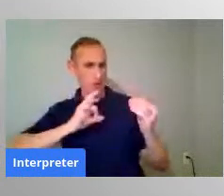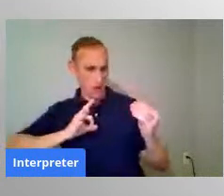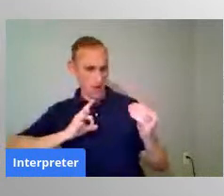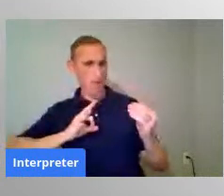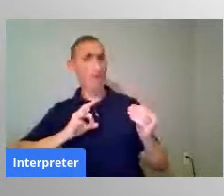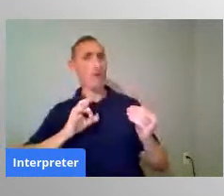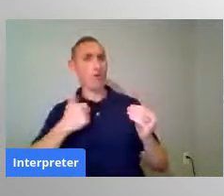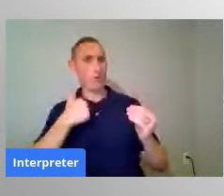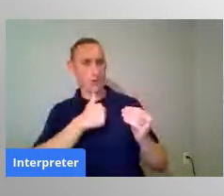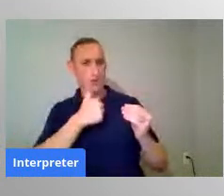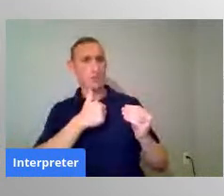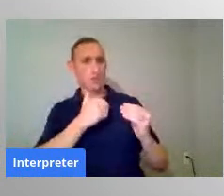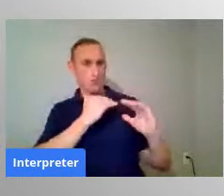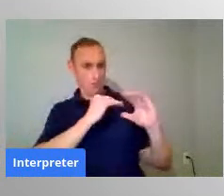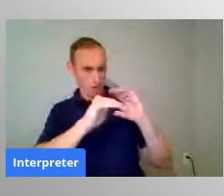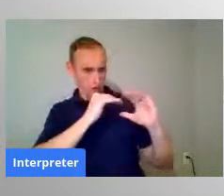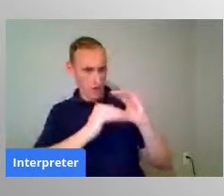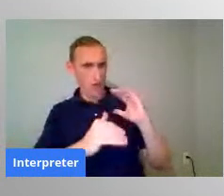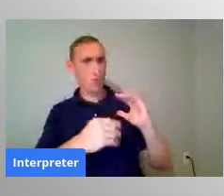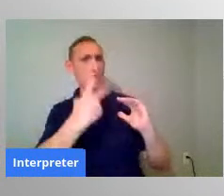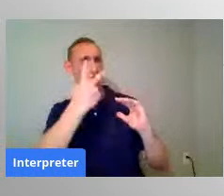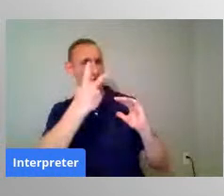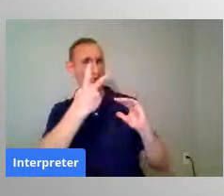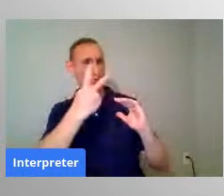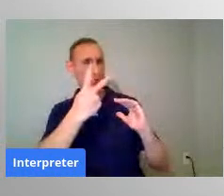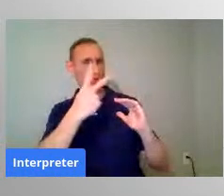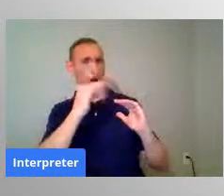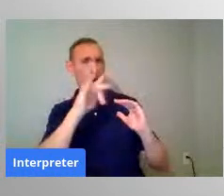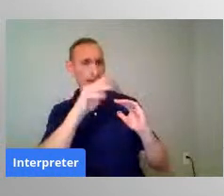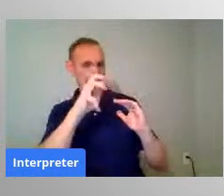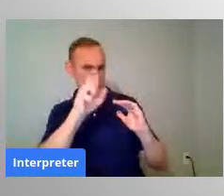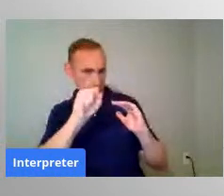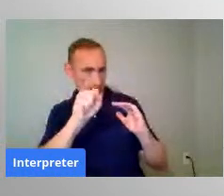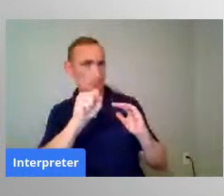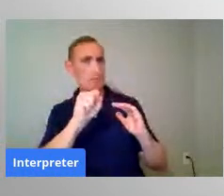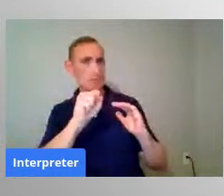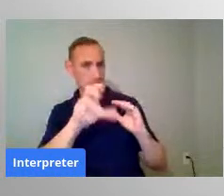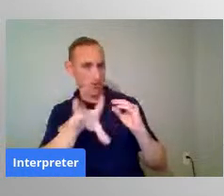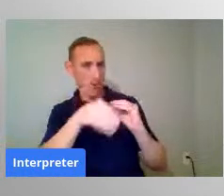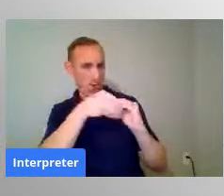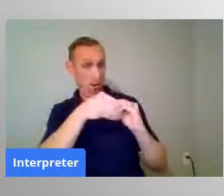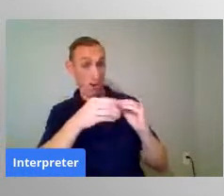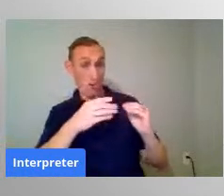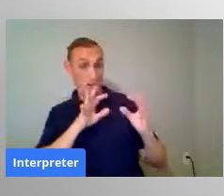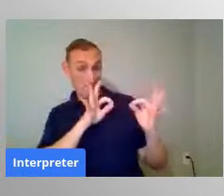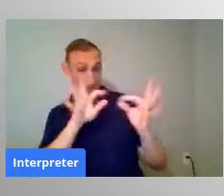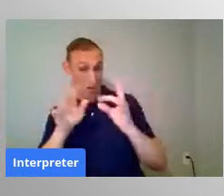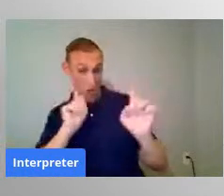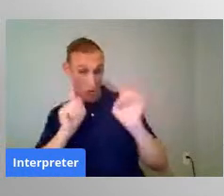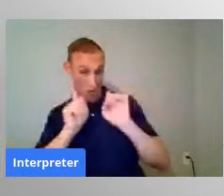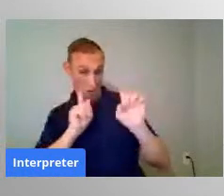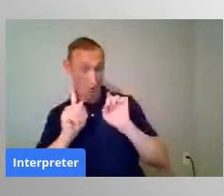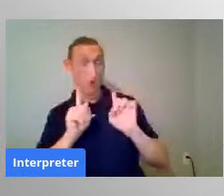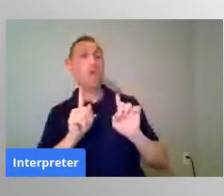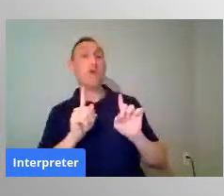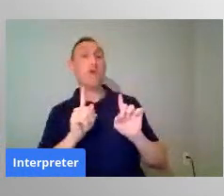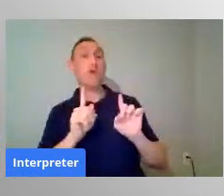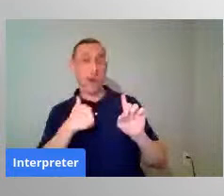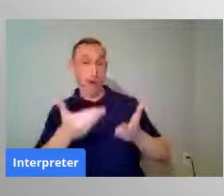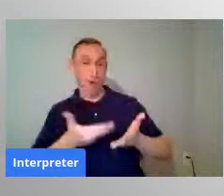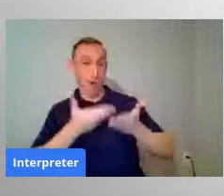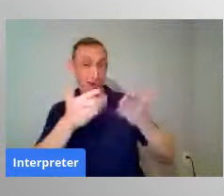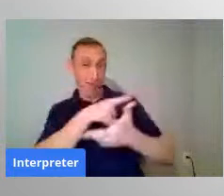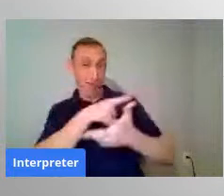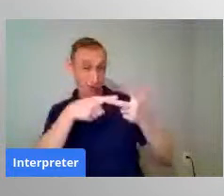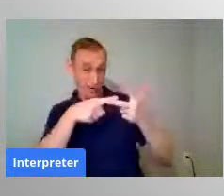shared with you via email. And based on the feedback I received, it is my recommendation that these 3 items